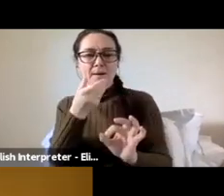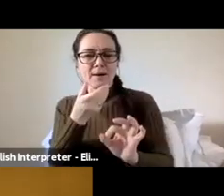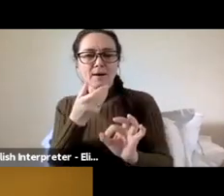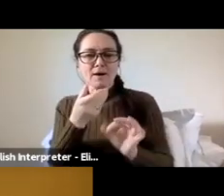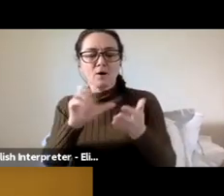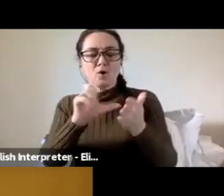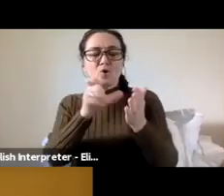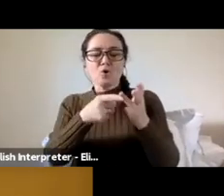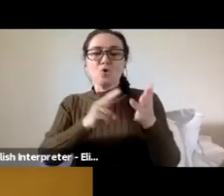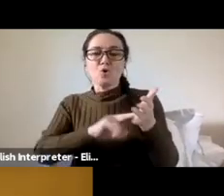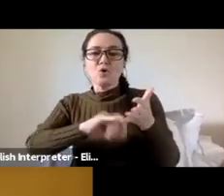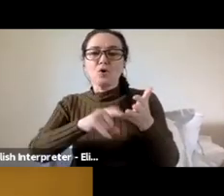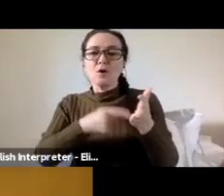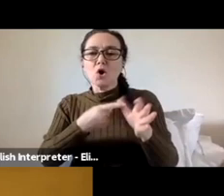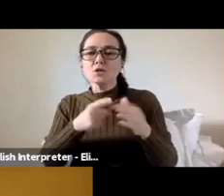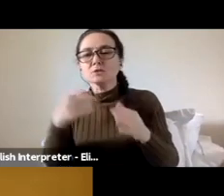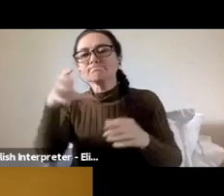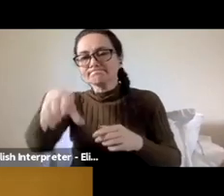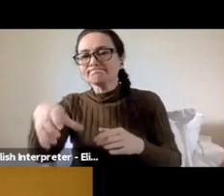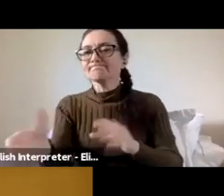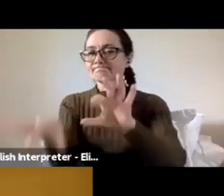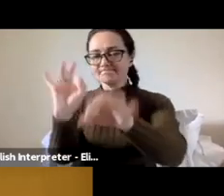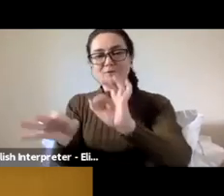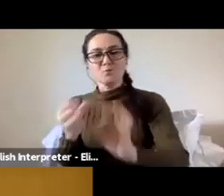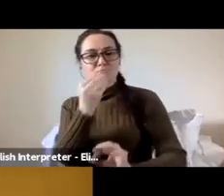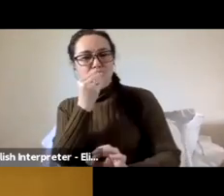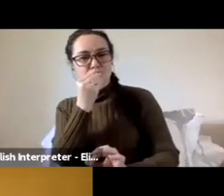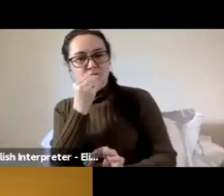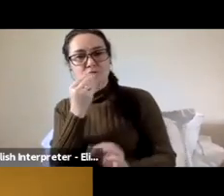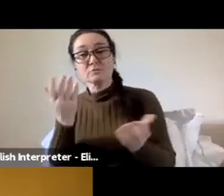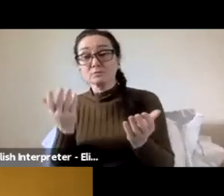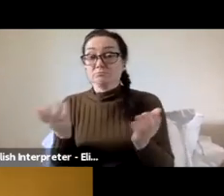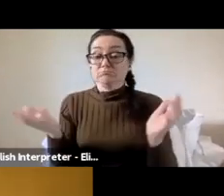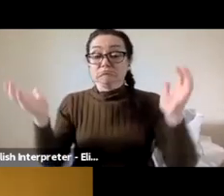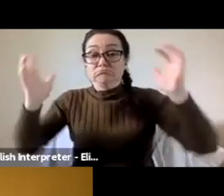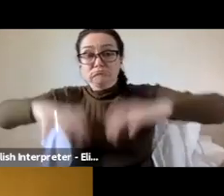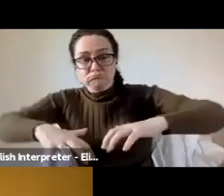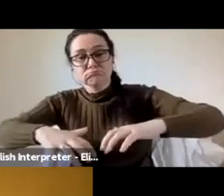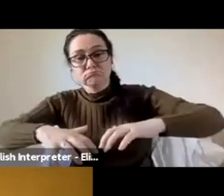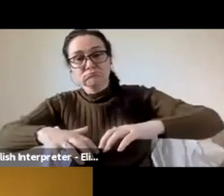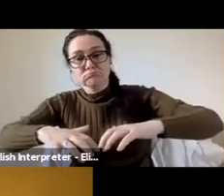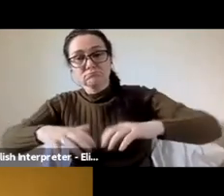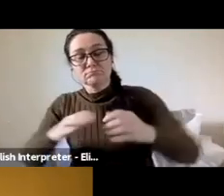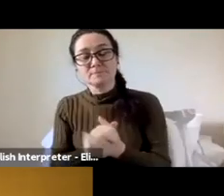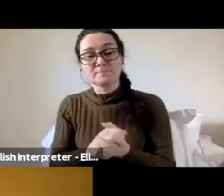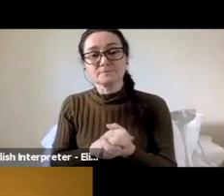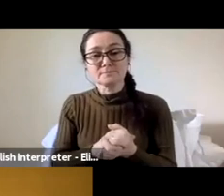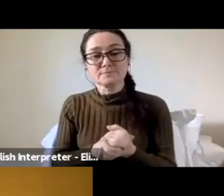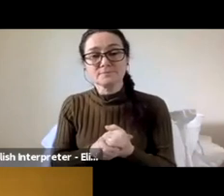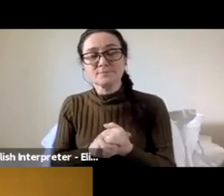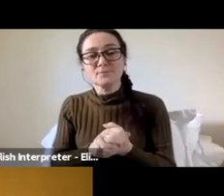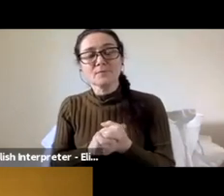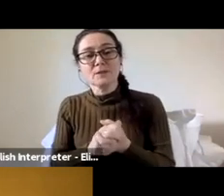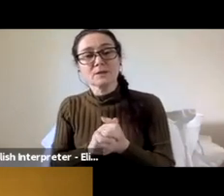lobbying there on behalf of the Commission in Scotland on those issues and the 7 papers that probably I mentioned to you,